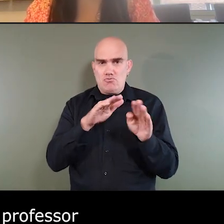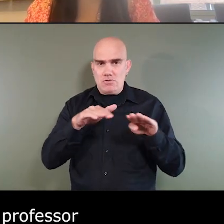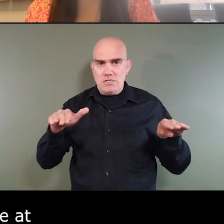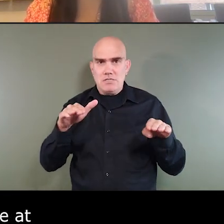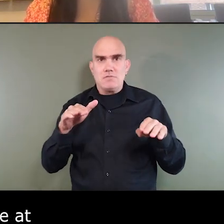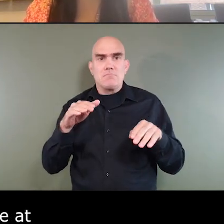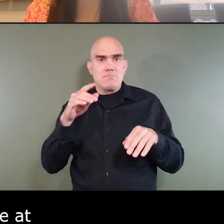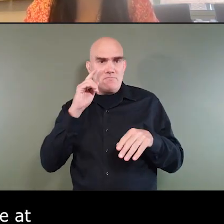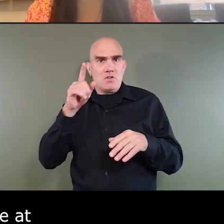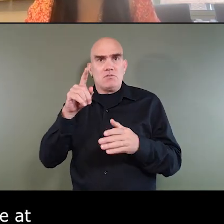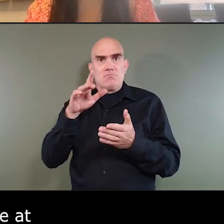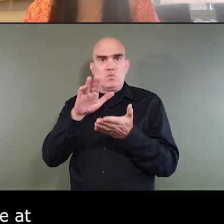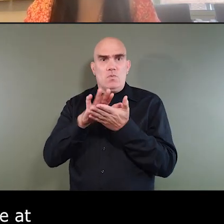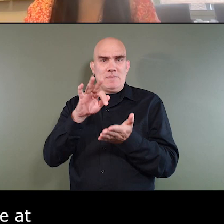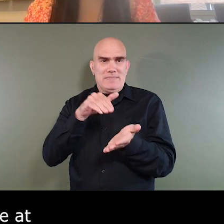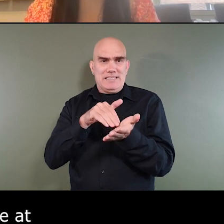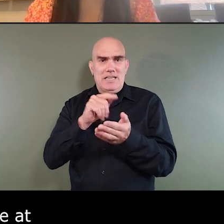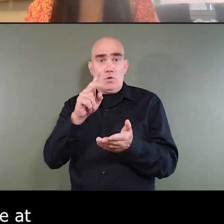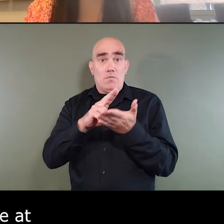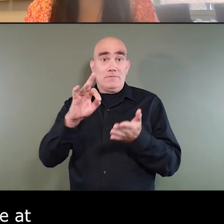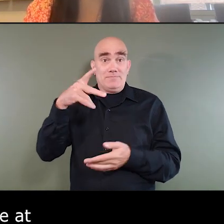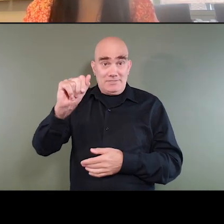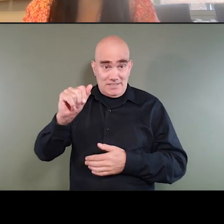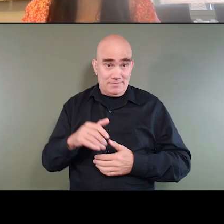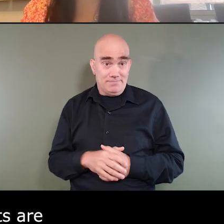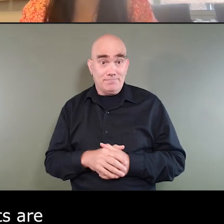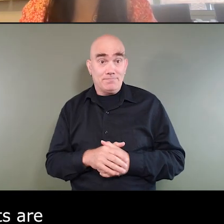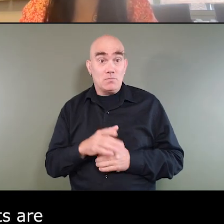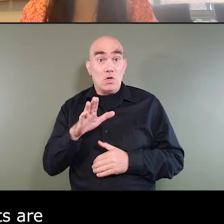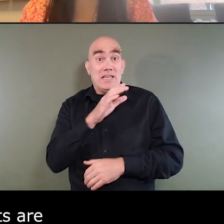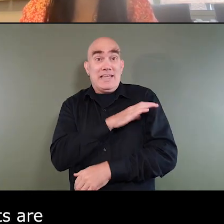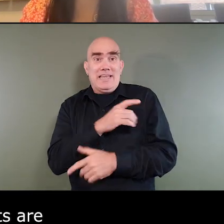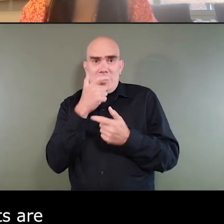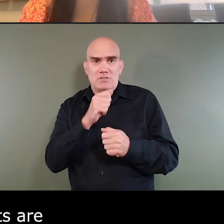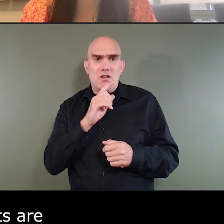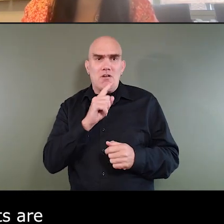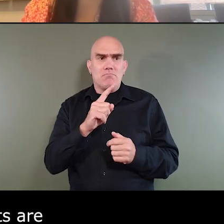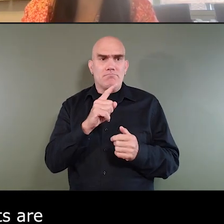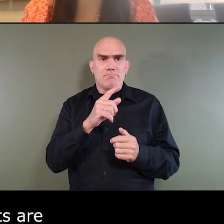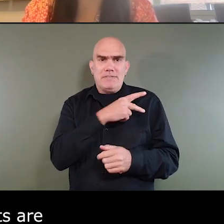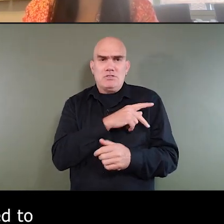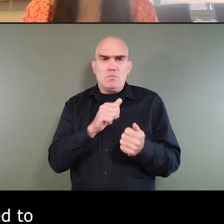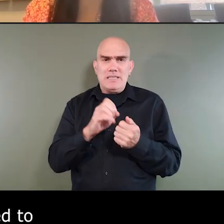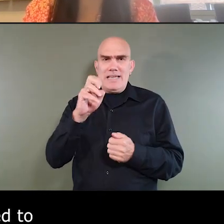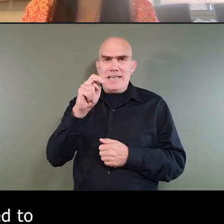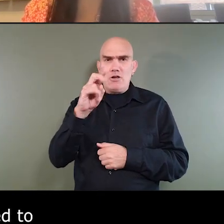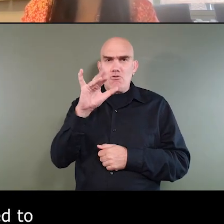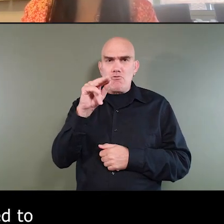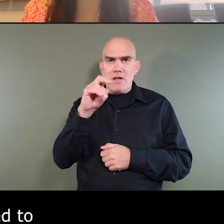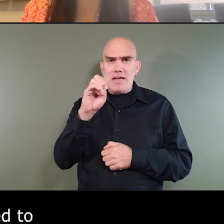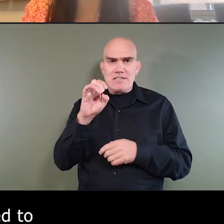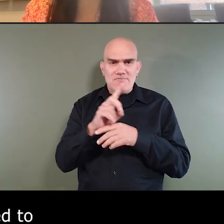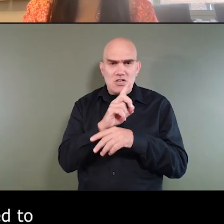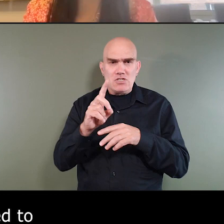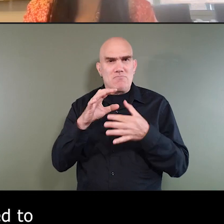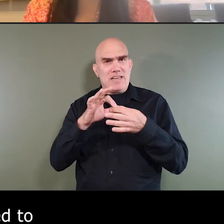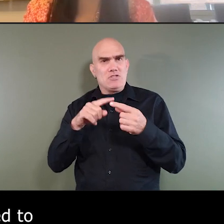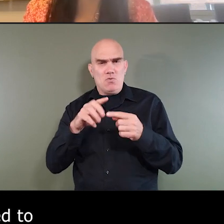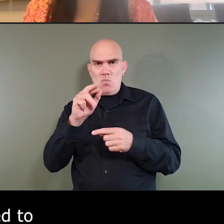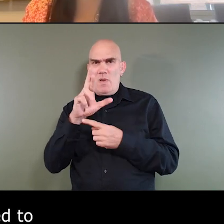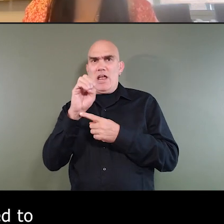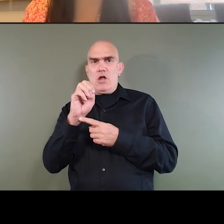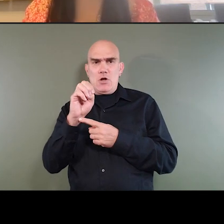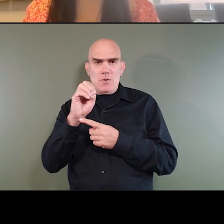at the Perelman School of Medicine at the University of Pennsylvania. Her clinical interests are patients with endocrine dysfunction related to rare